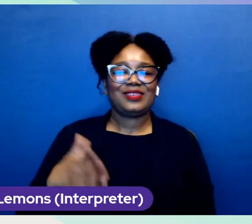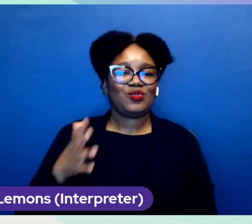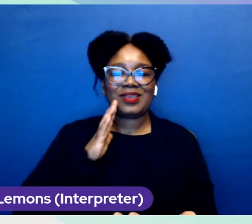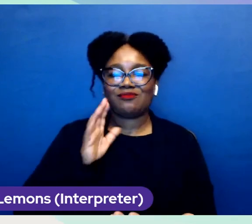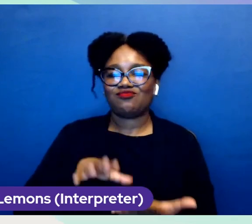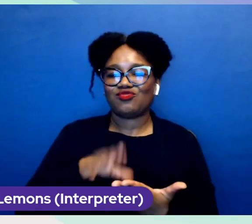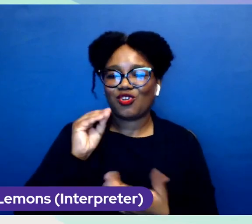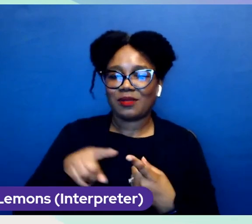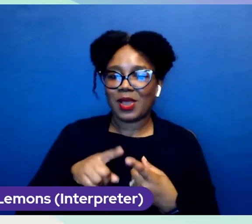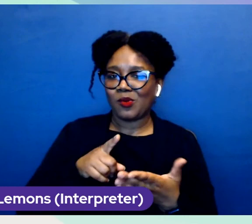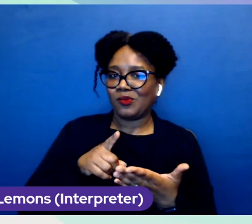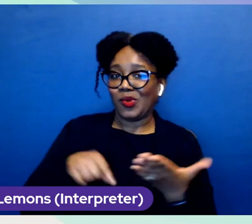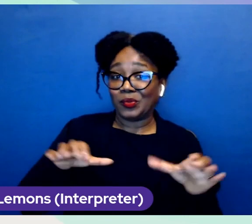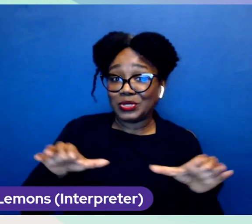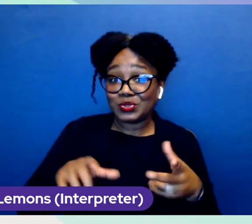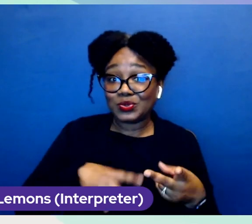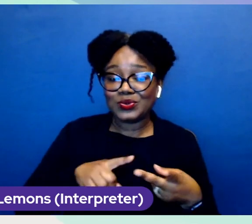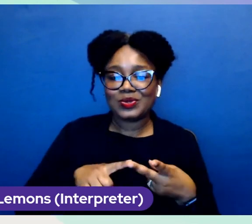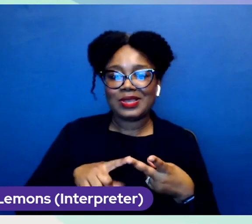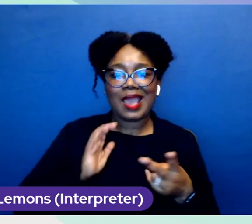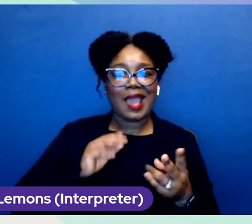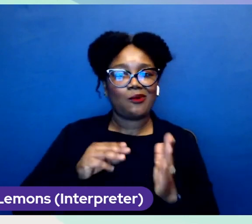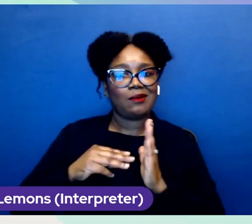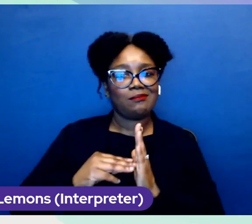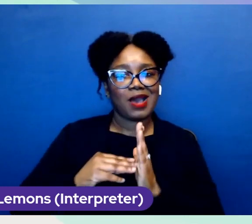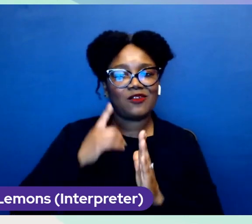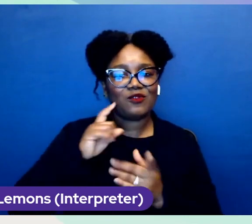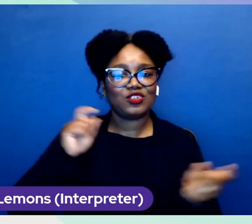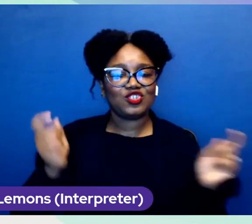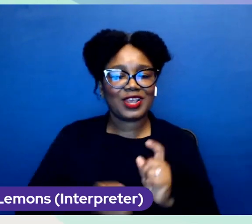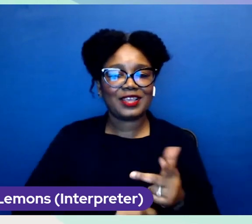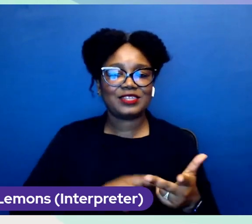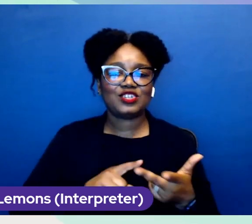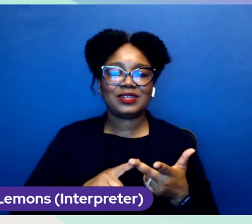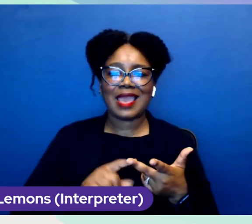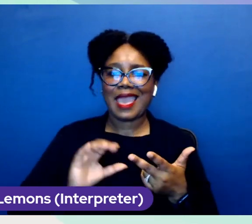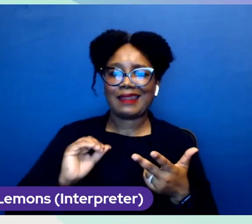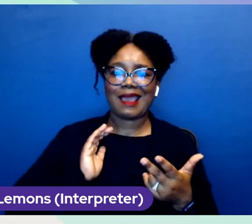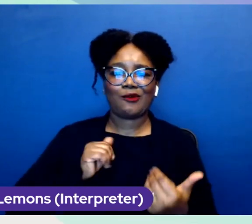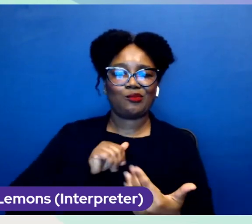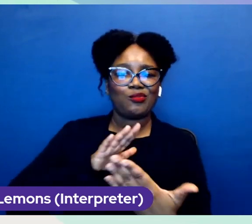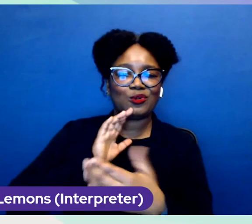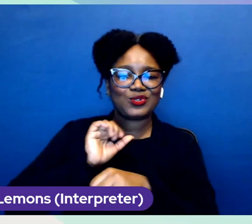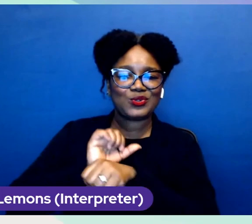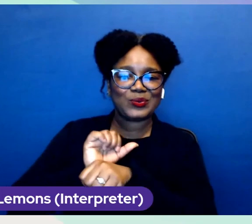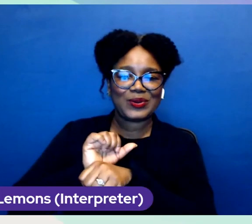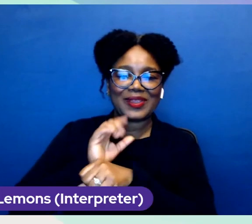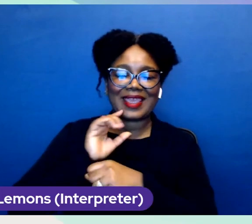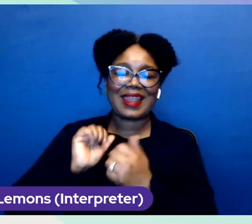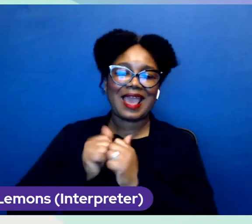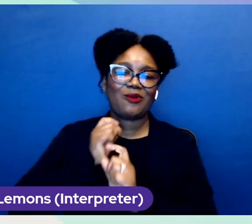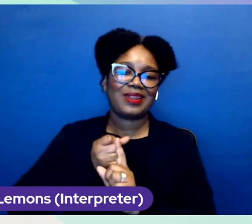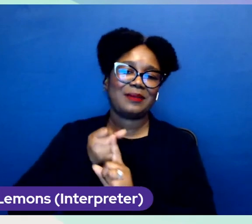about what we do, our model of change, and the way the work that we do relates to the mission of the Institute. Thank